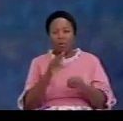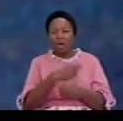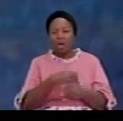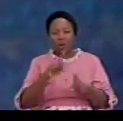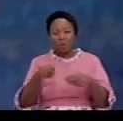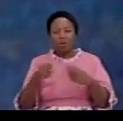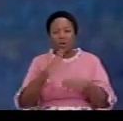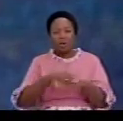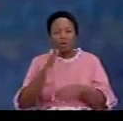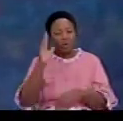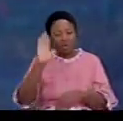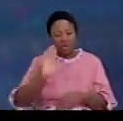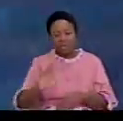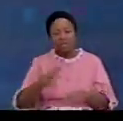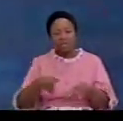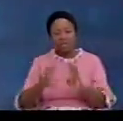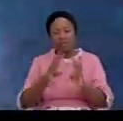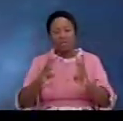rejoicing.